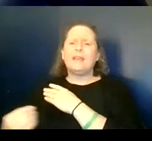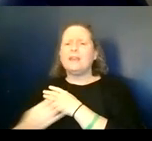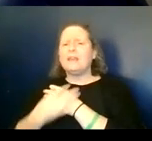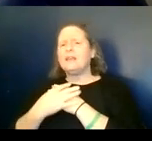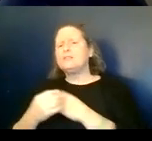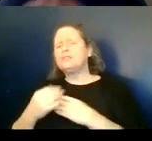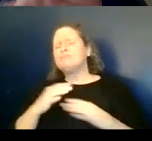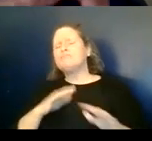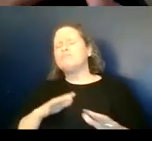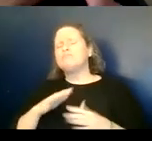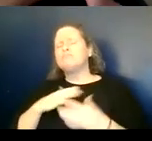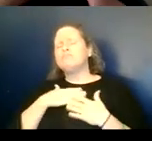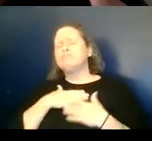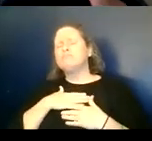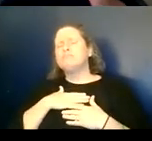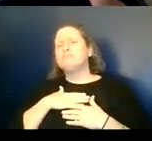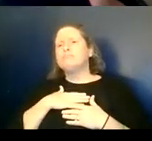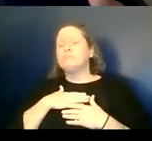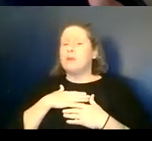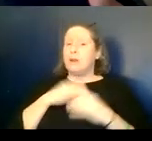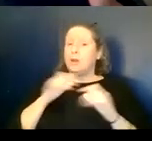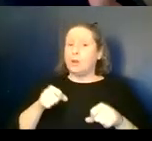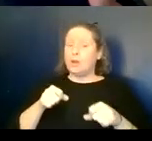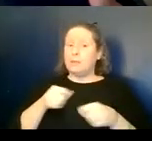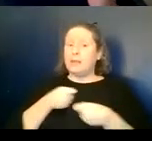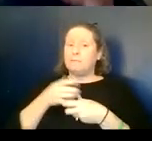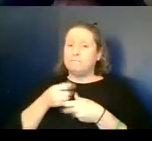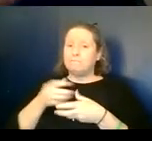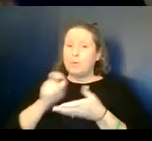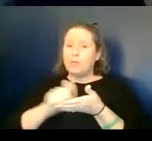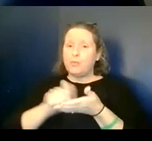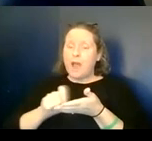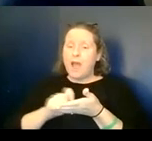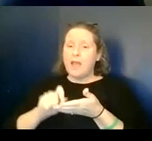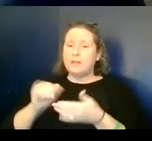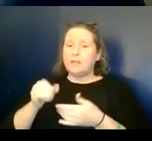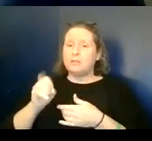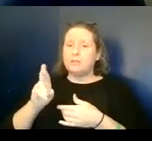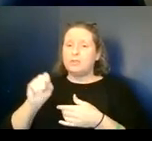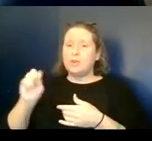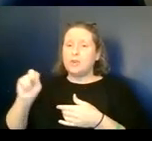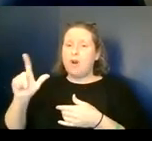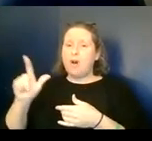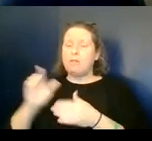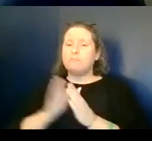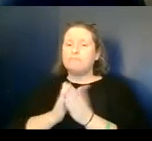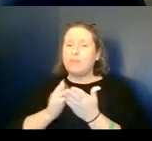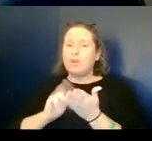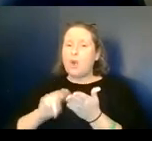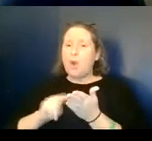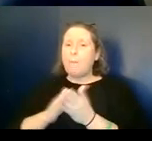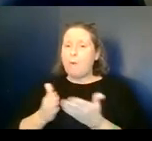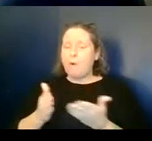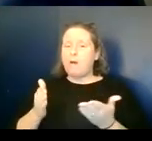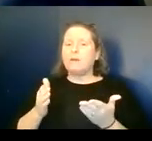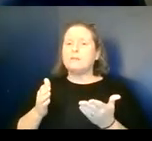thoughts in a journal or notebook, or going to a space that